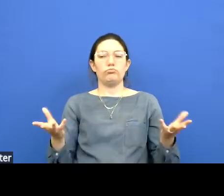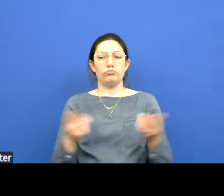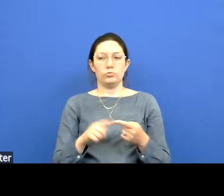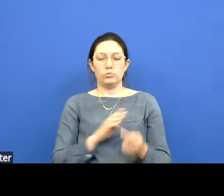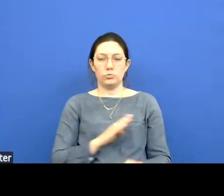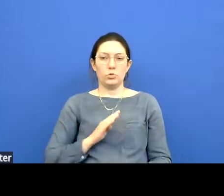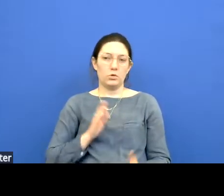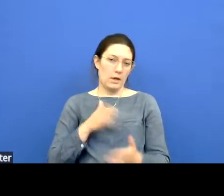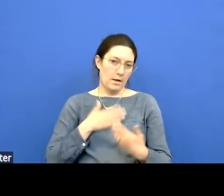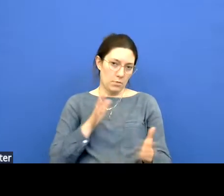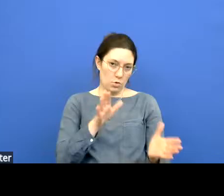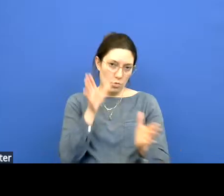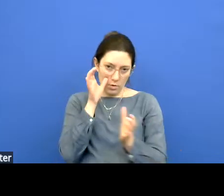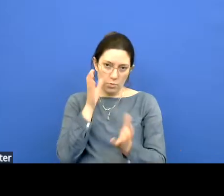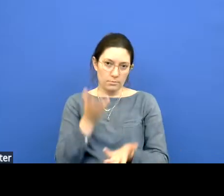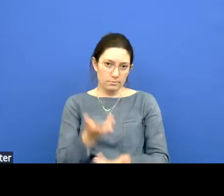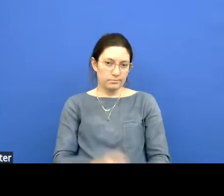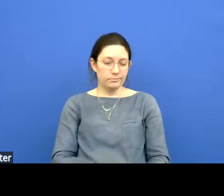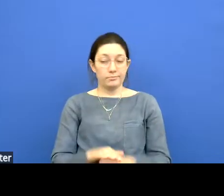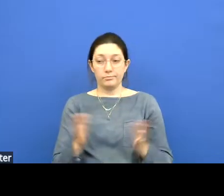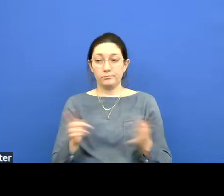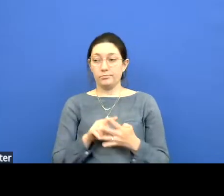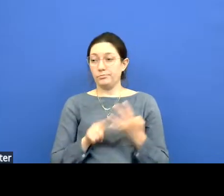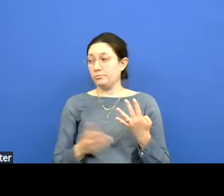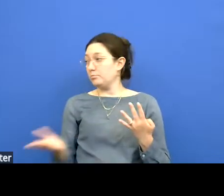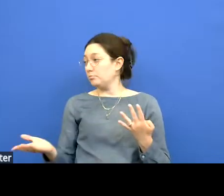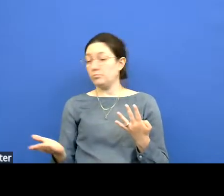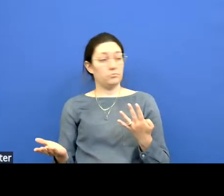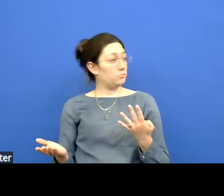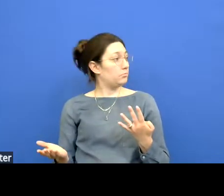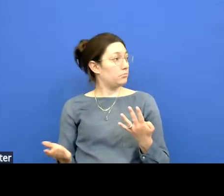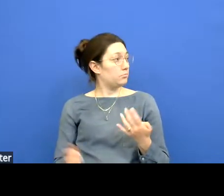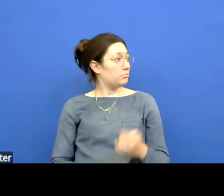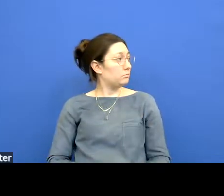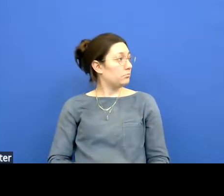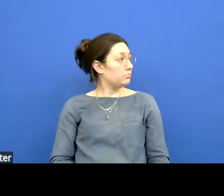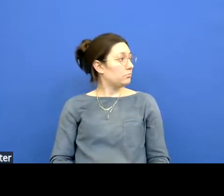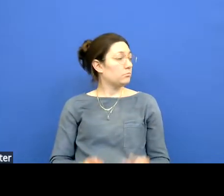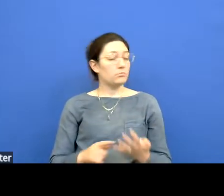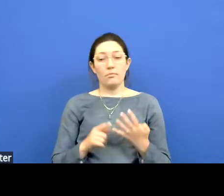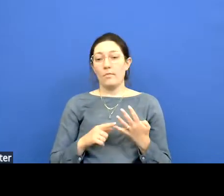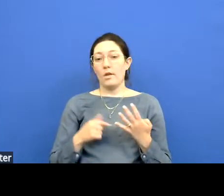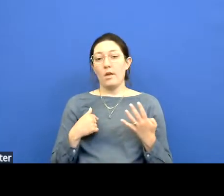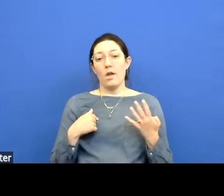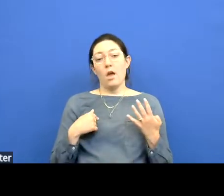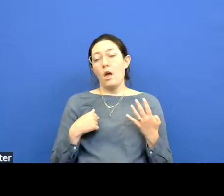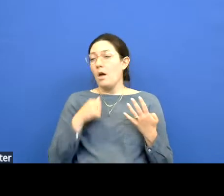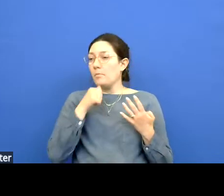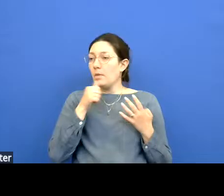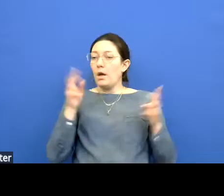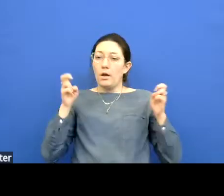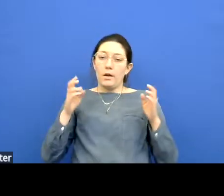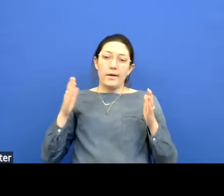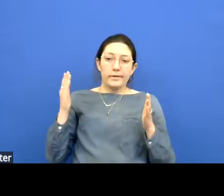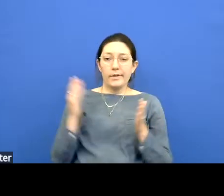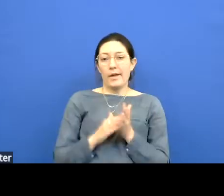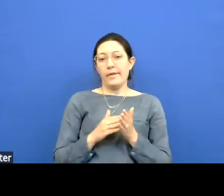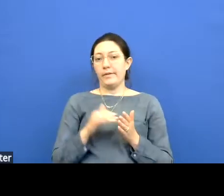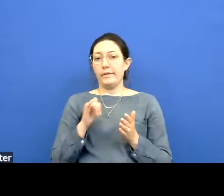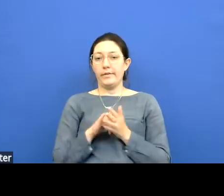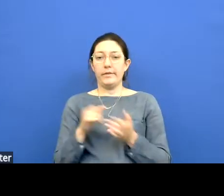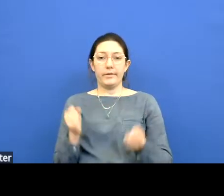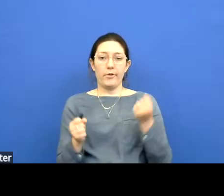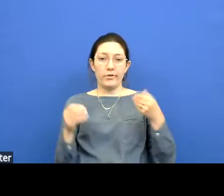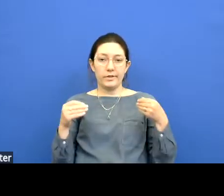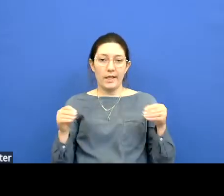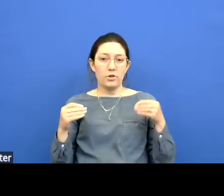input, but I now open it to the rest of the board. Who wants to go? Well, I'm not saying that I'm against a car dealer